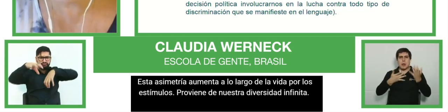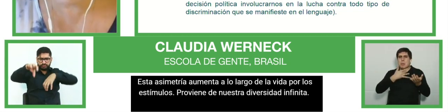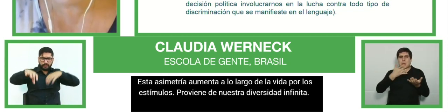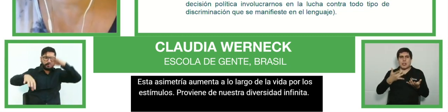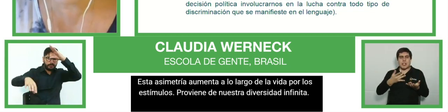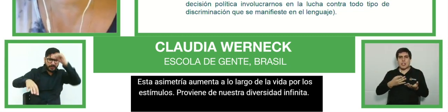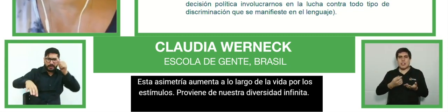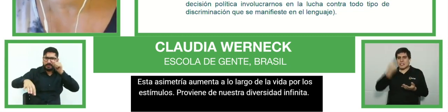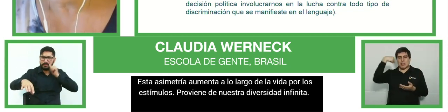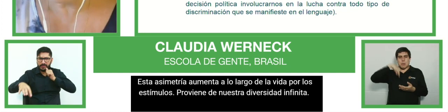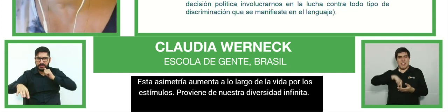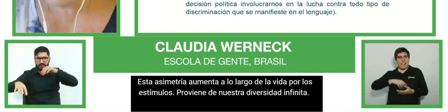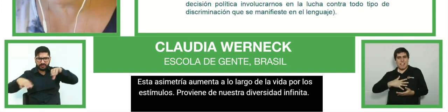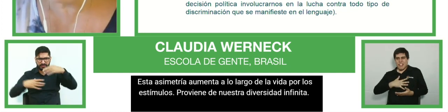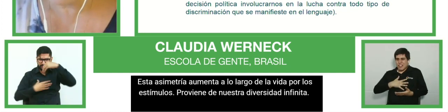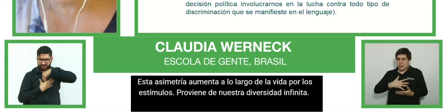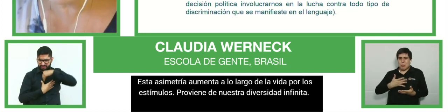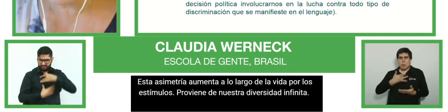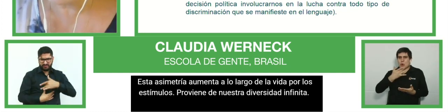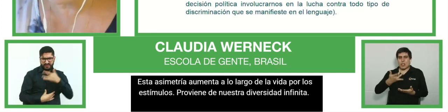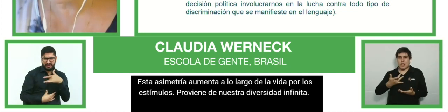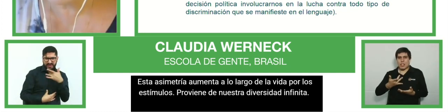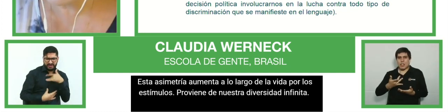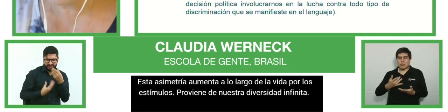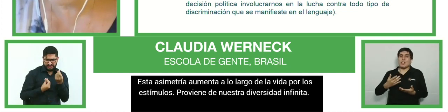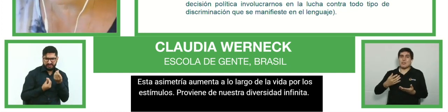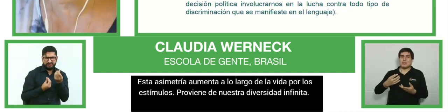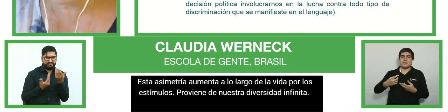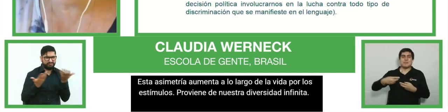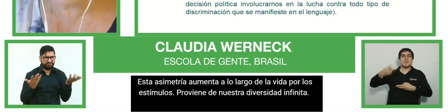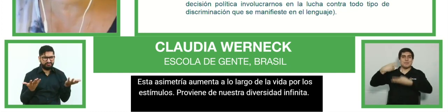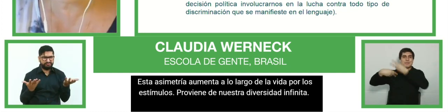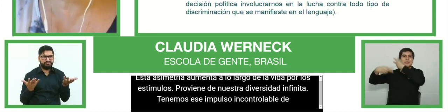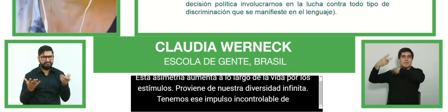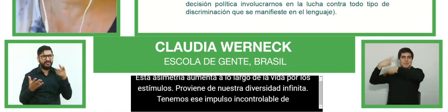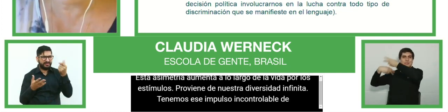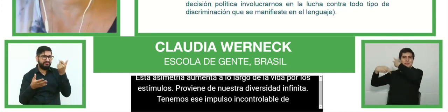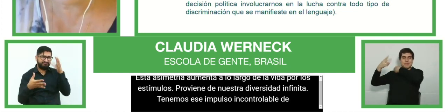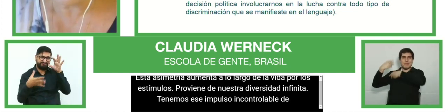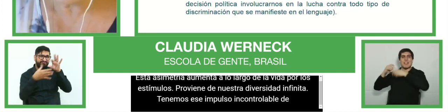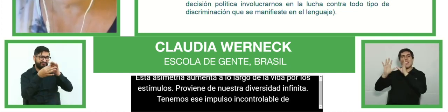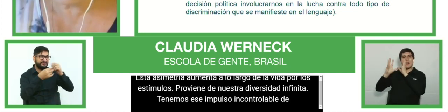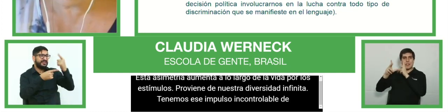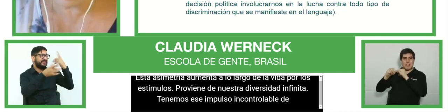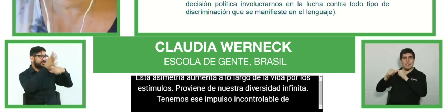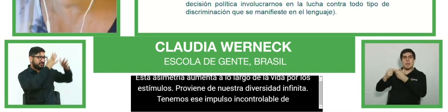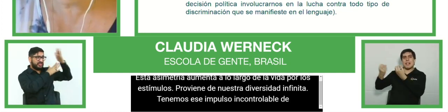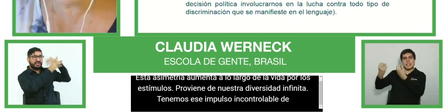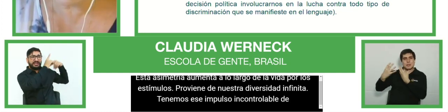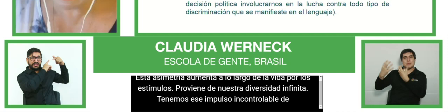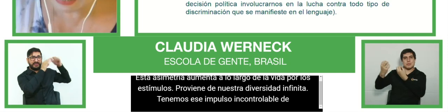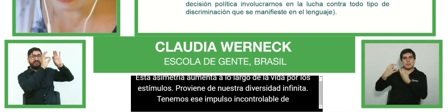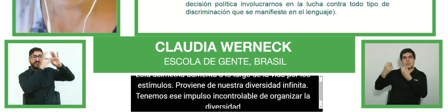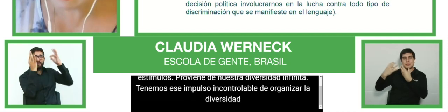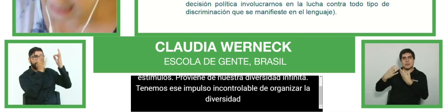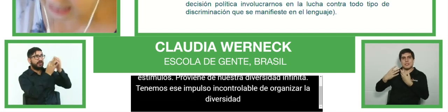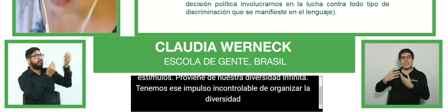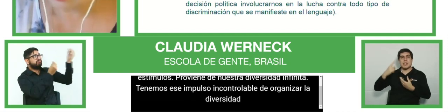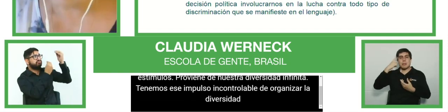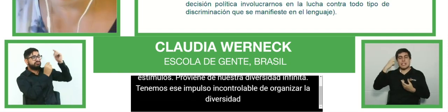main heritage from our own families that made us believe that, yes, it is possible